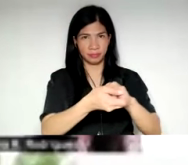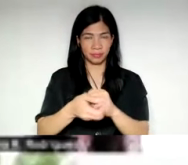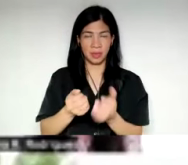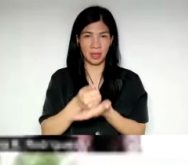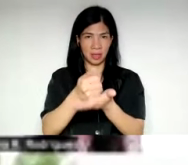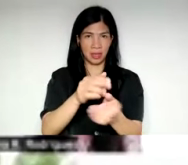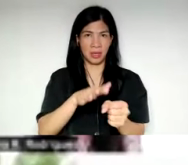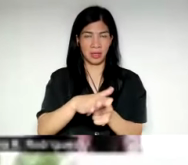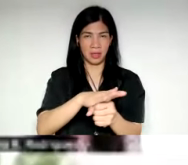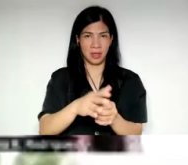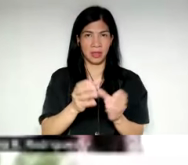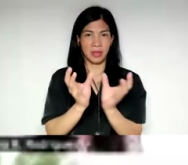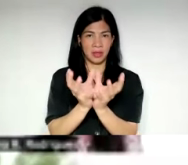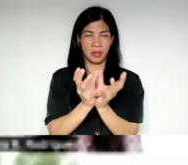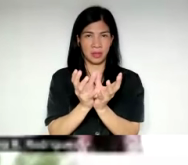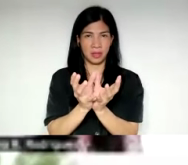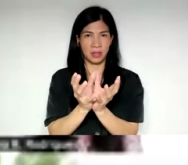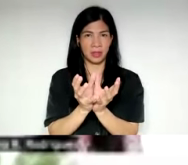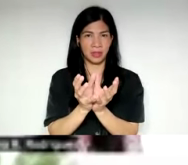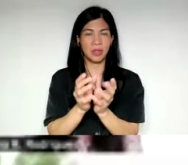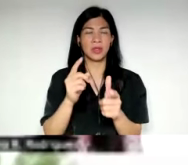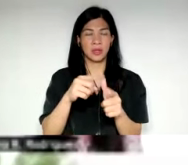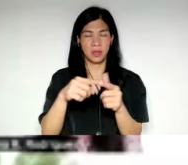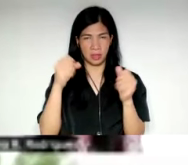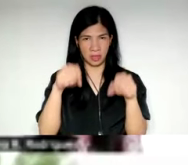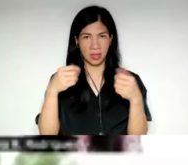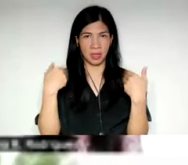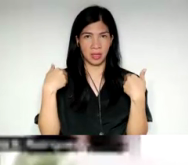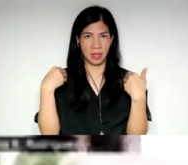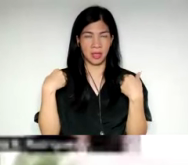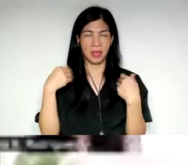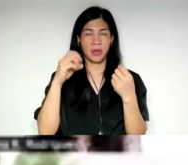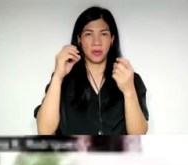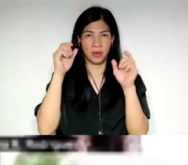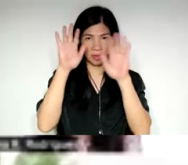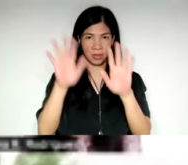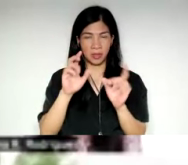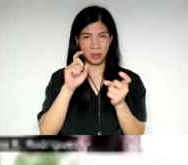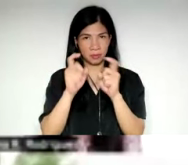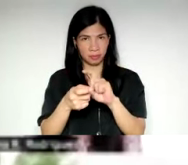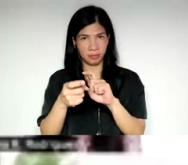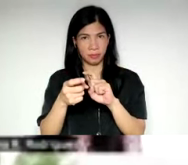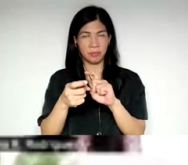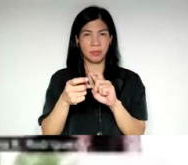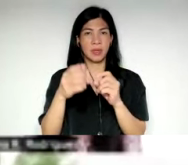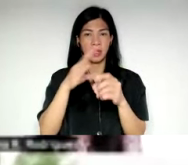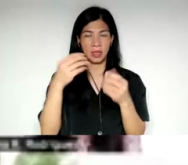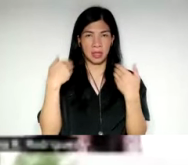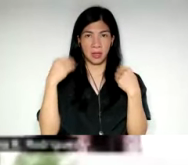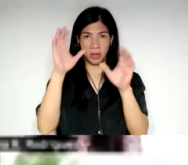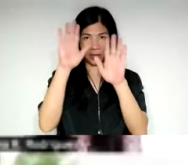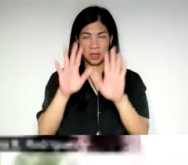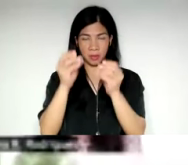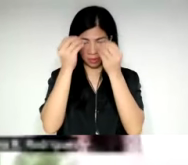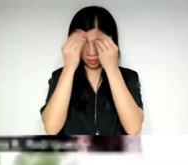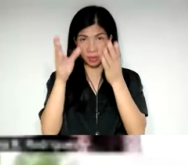exploring this bottom-up approach from a human perspective in a context, in this case, of Southeast Asia, which is the